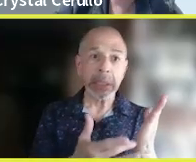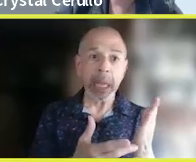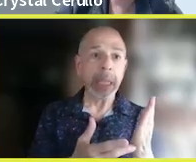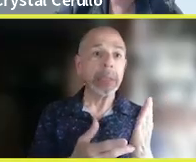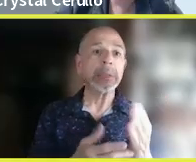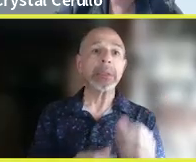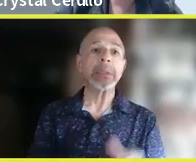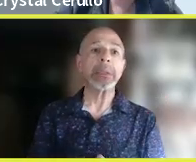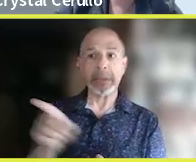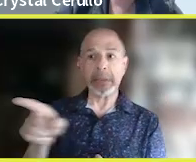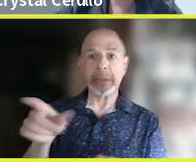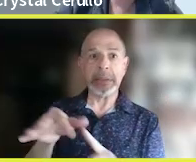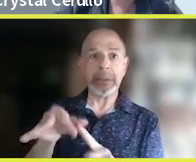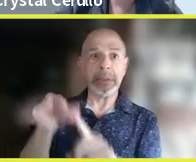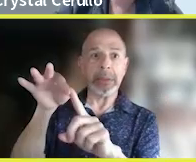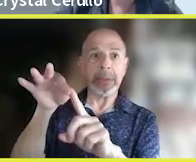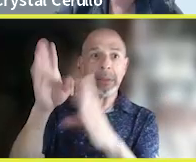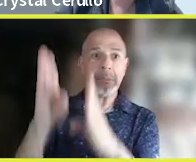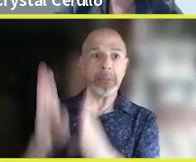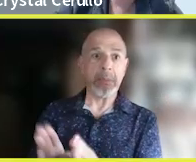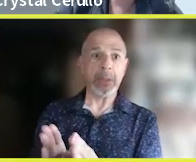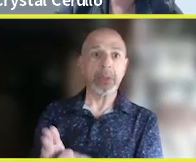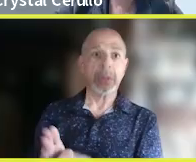that are relevant to the disability community.